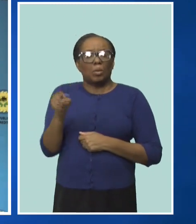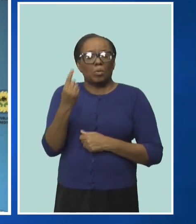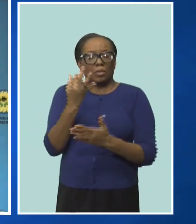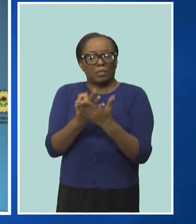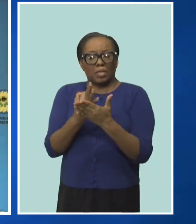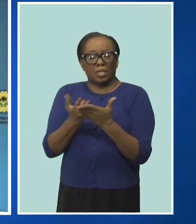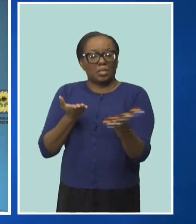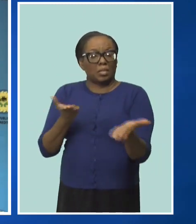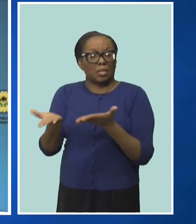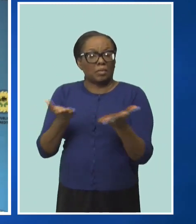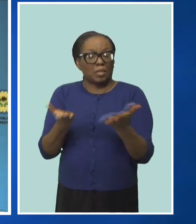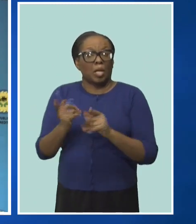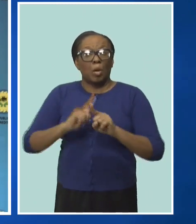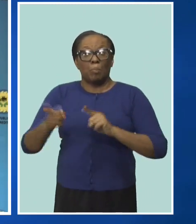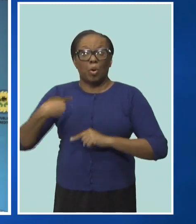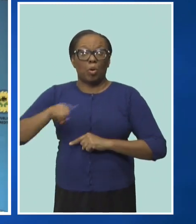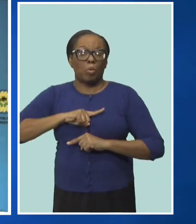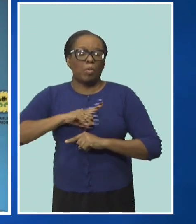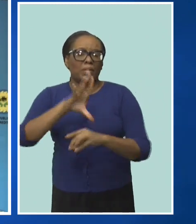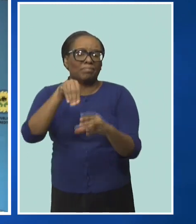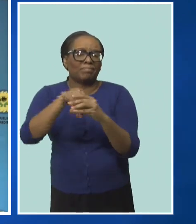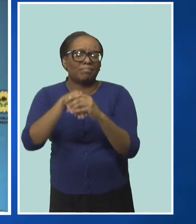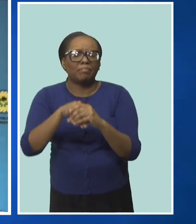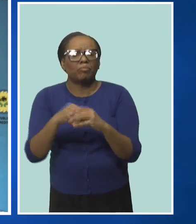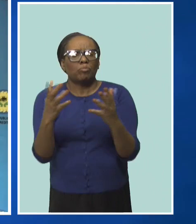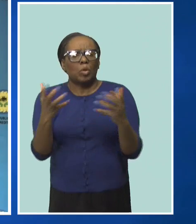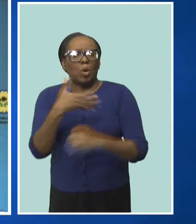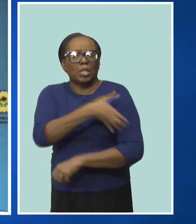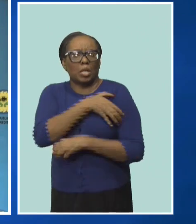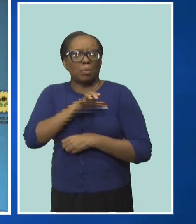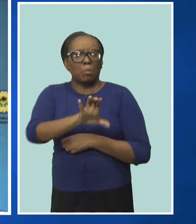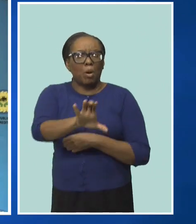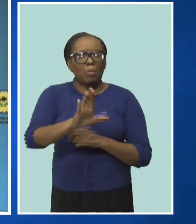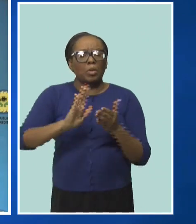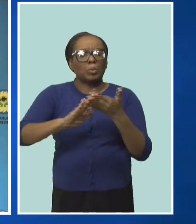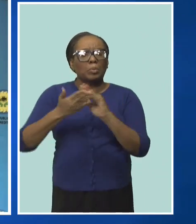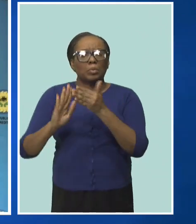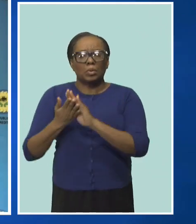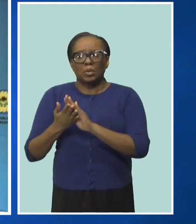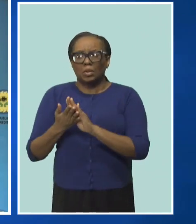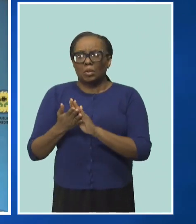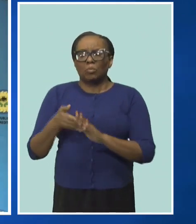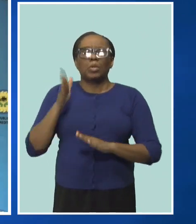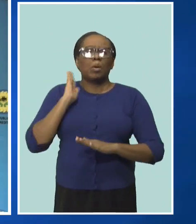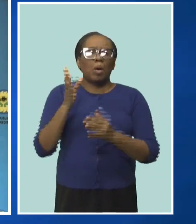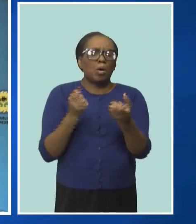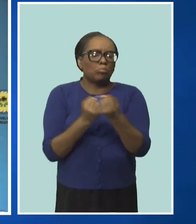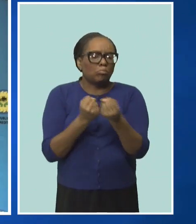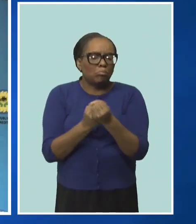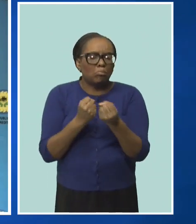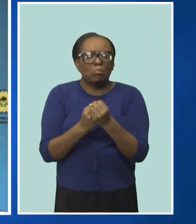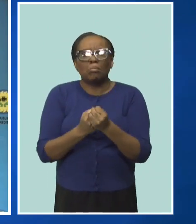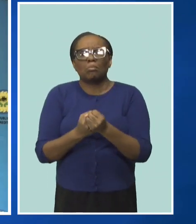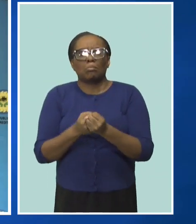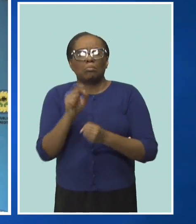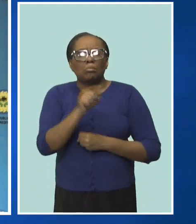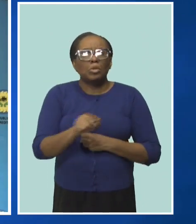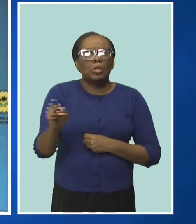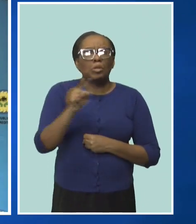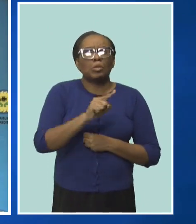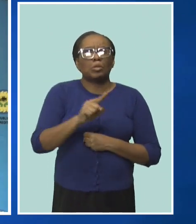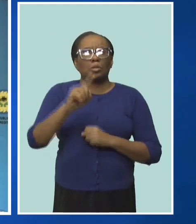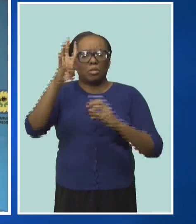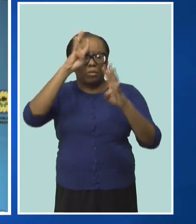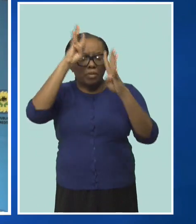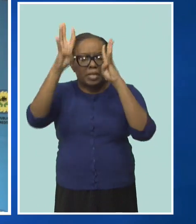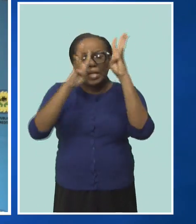we are invested in empowering our community, and this sponsorship allows us to do that by supporting the creative